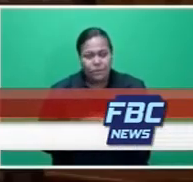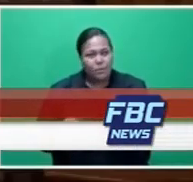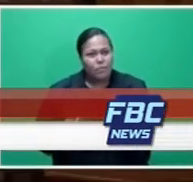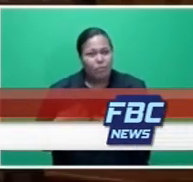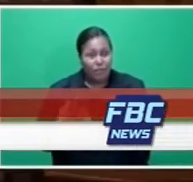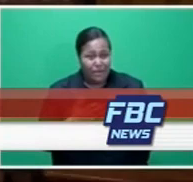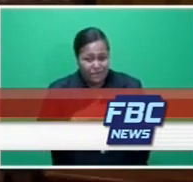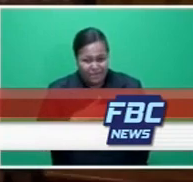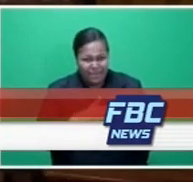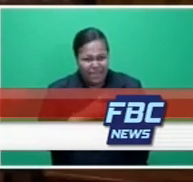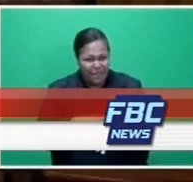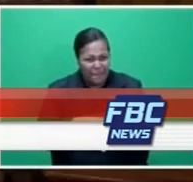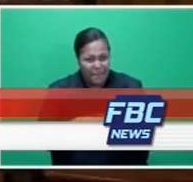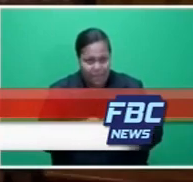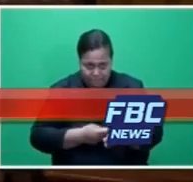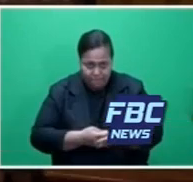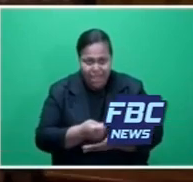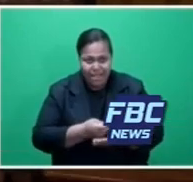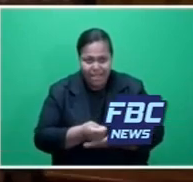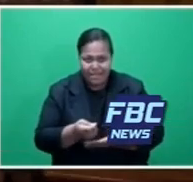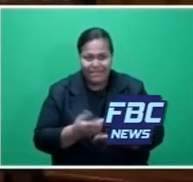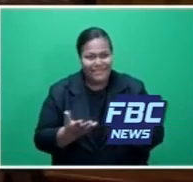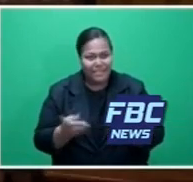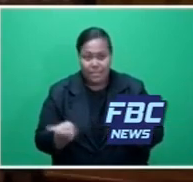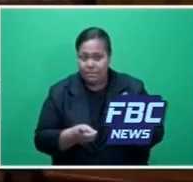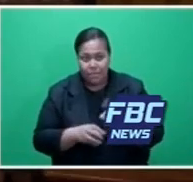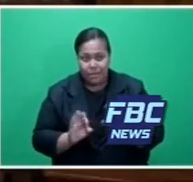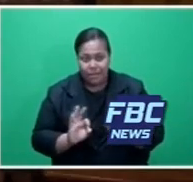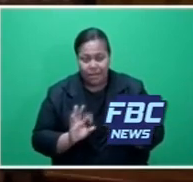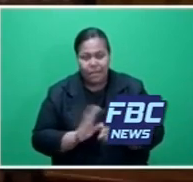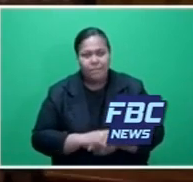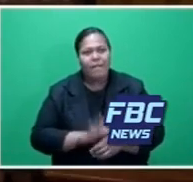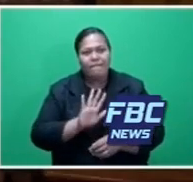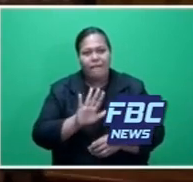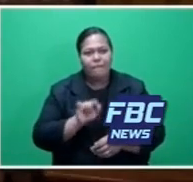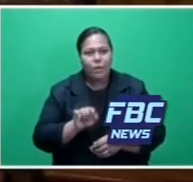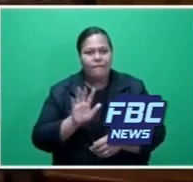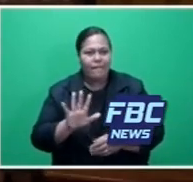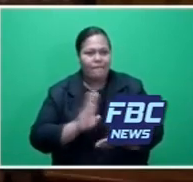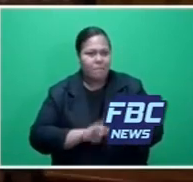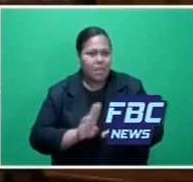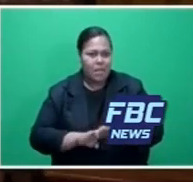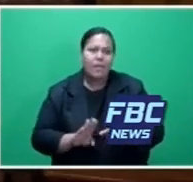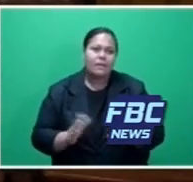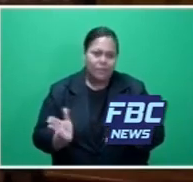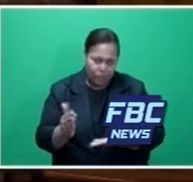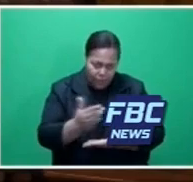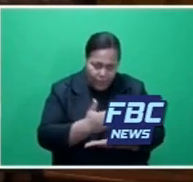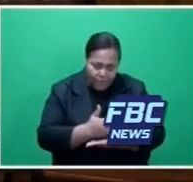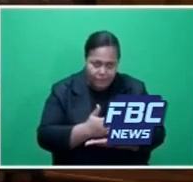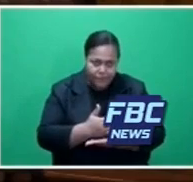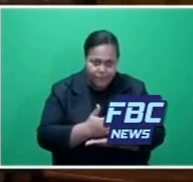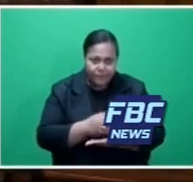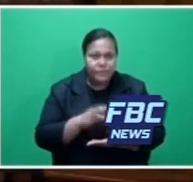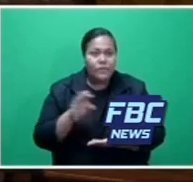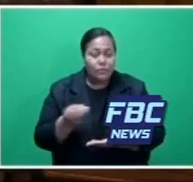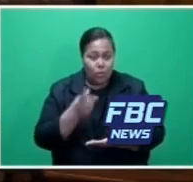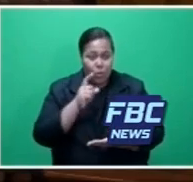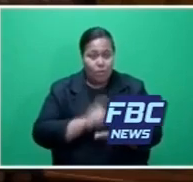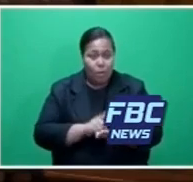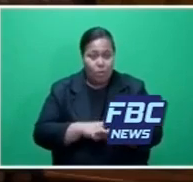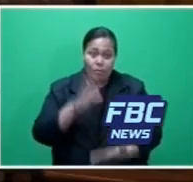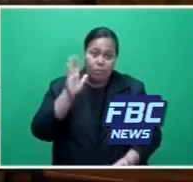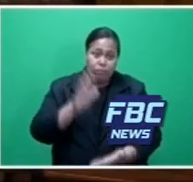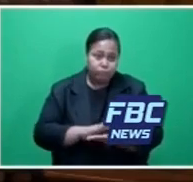residential ratepayers, a sum of 5.5 million was recovered, bringing down the total arrears to